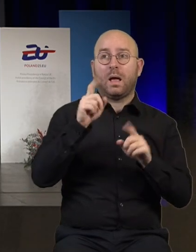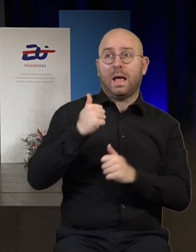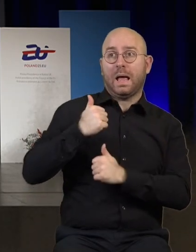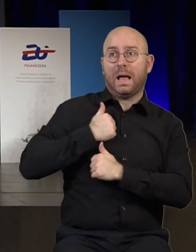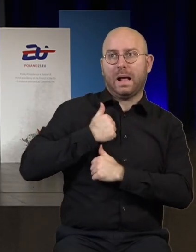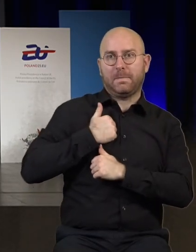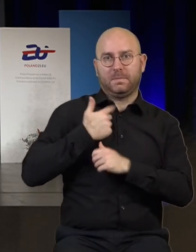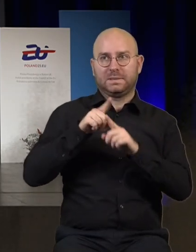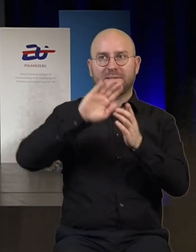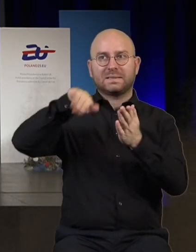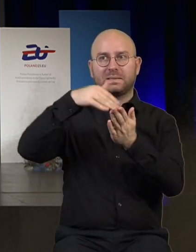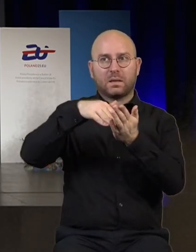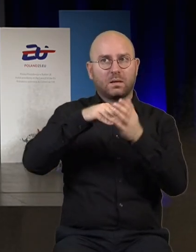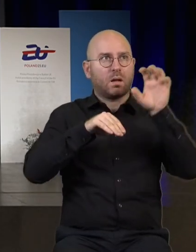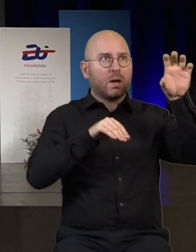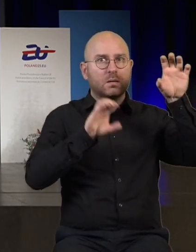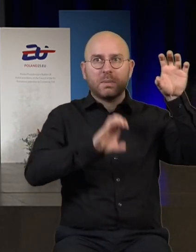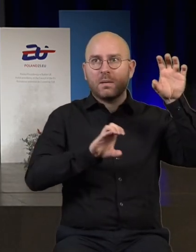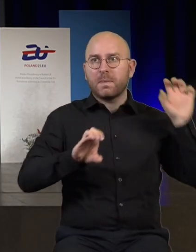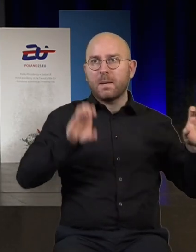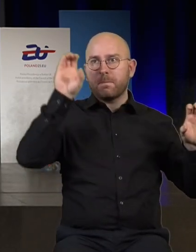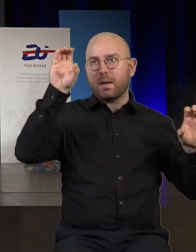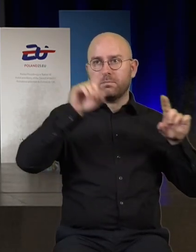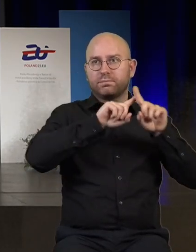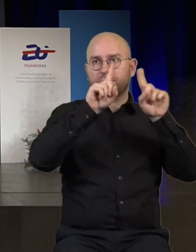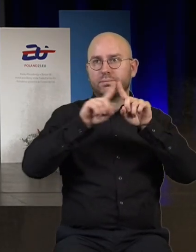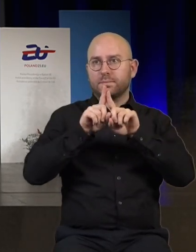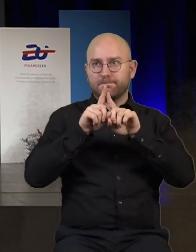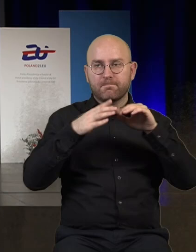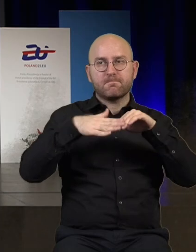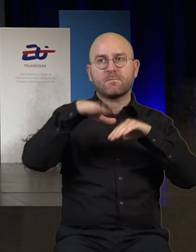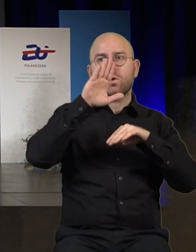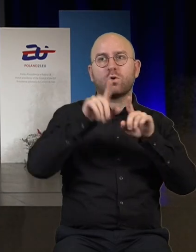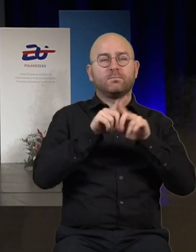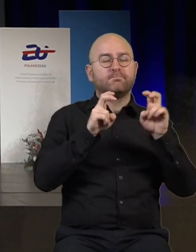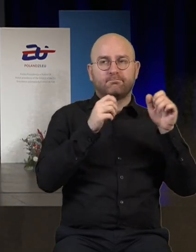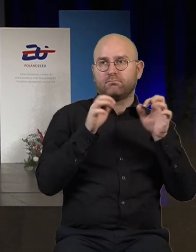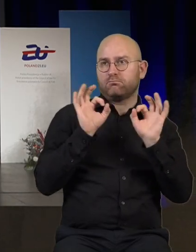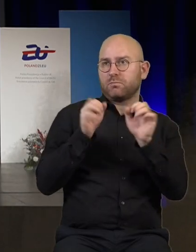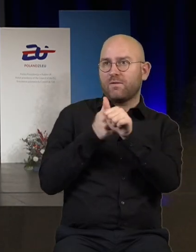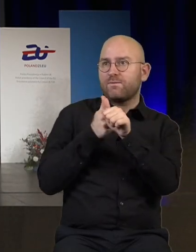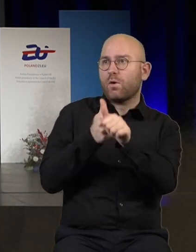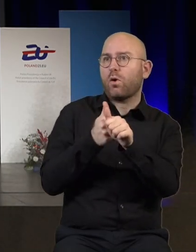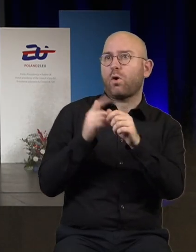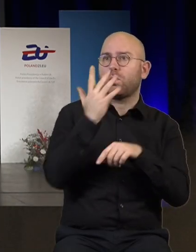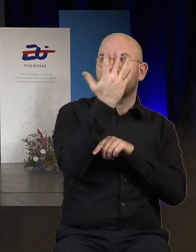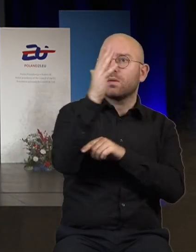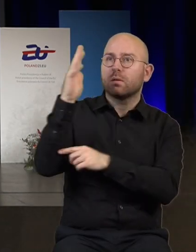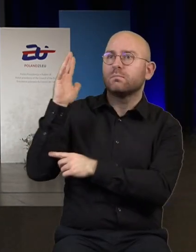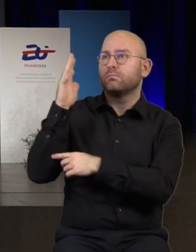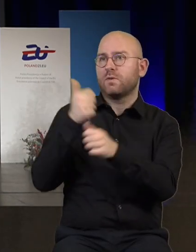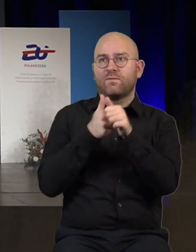environment friendly, if I can call it like this. So there's a lot of going on when the minute it is static, so that it has